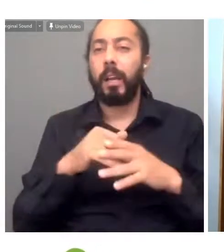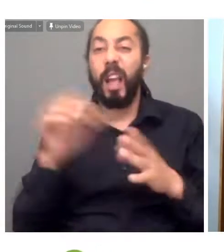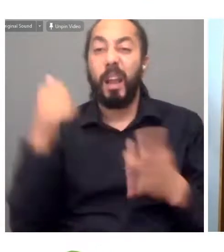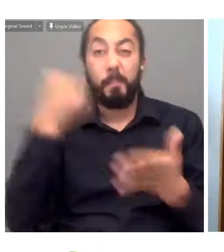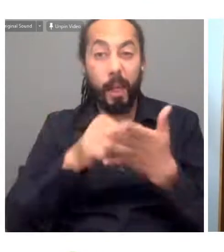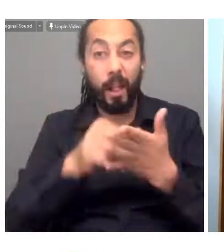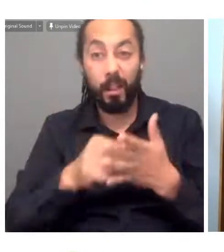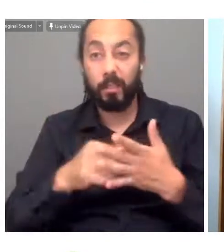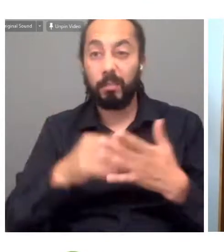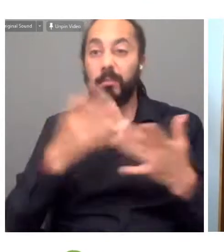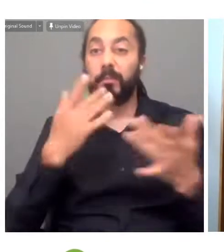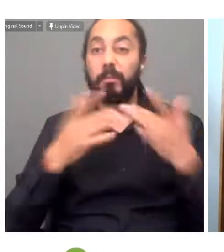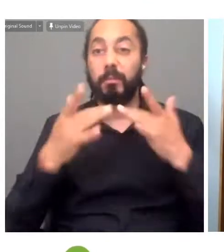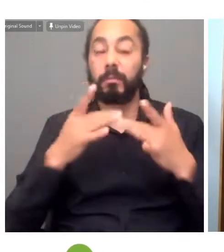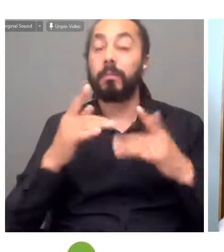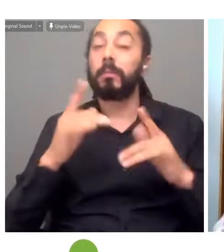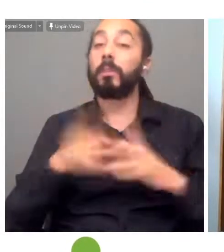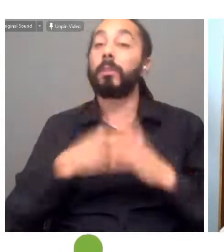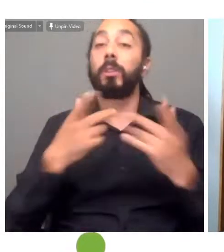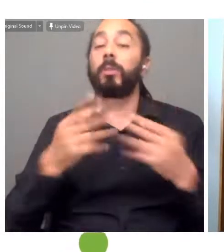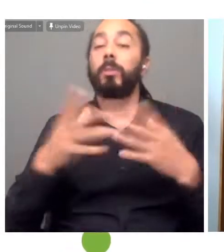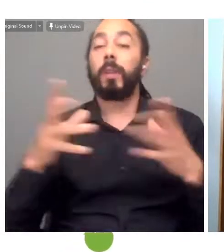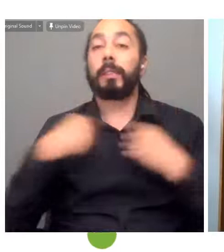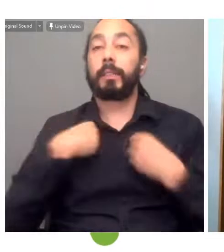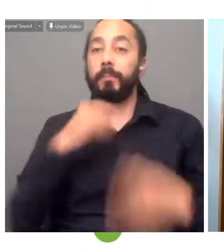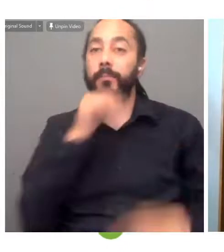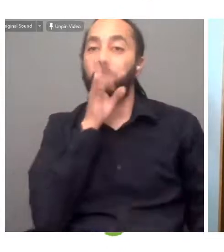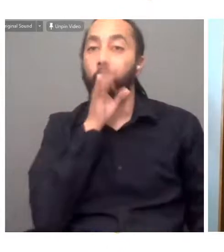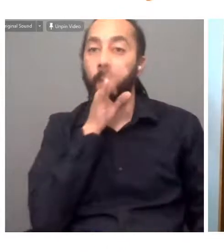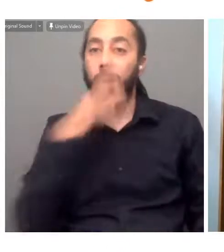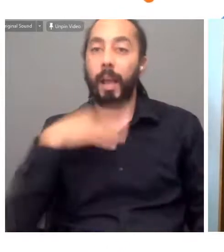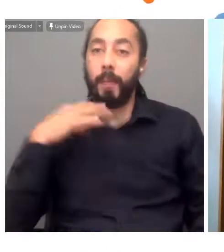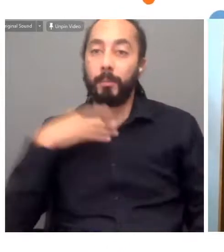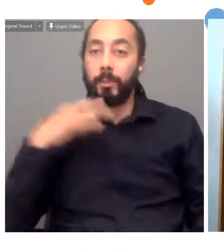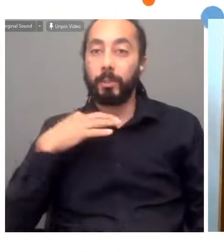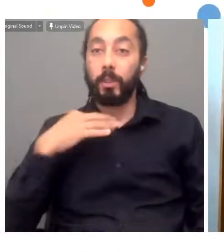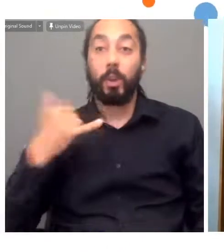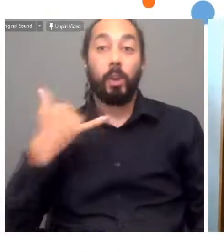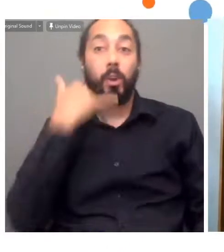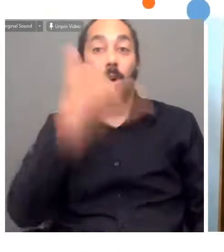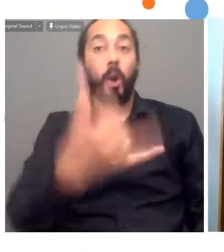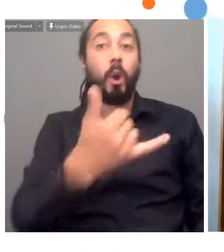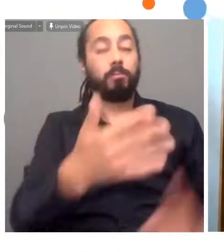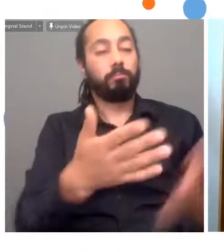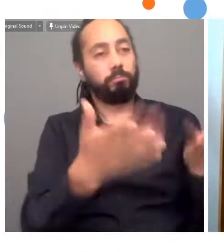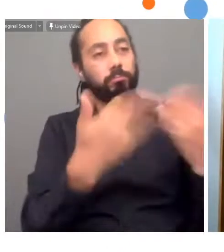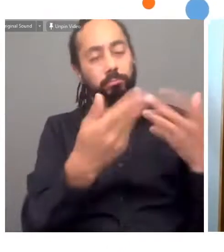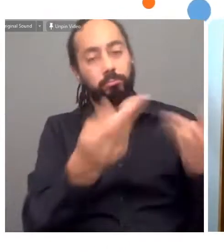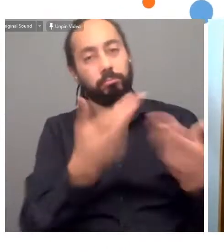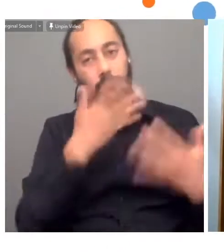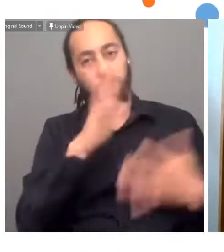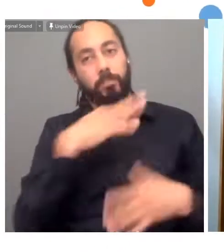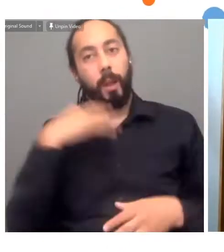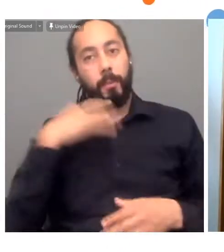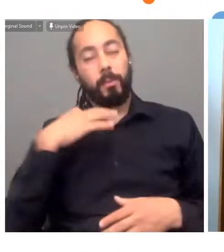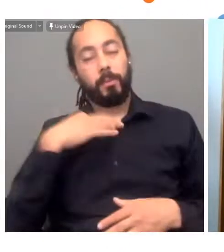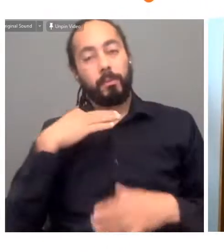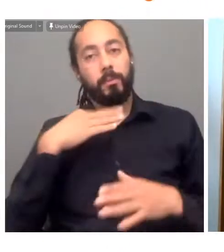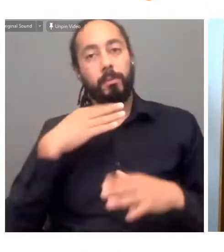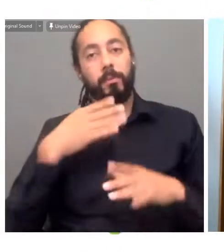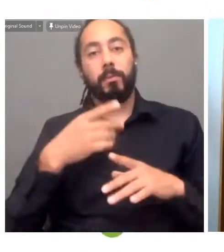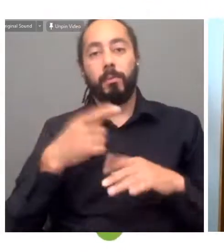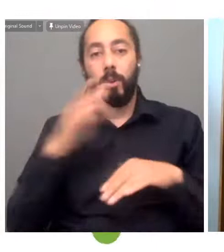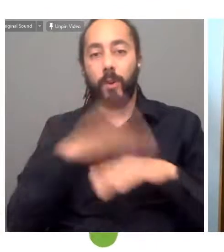oral applications, calling people and getting their applications over the phone